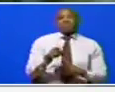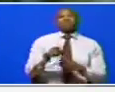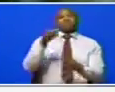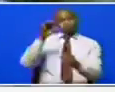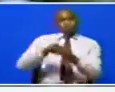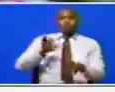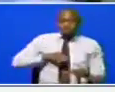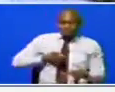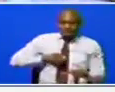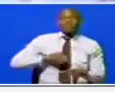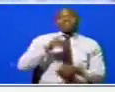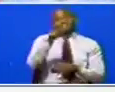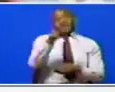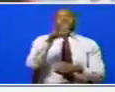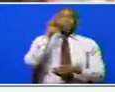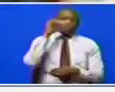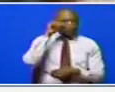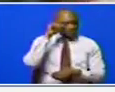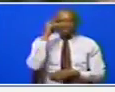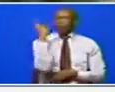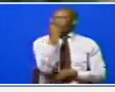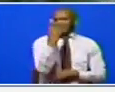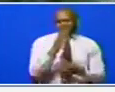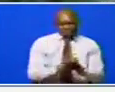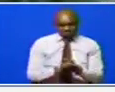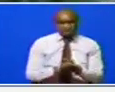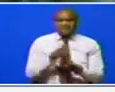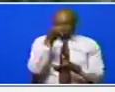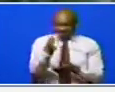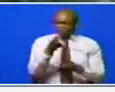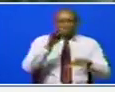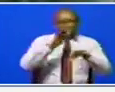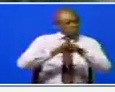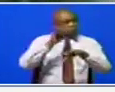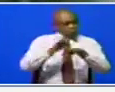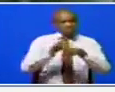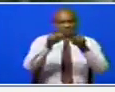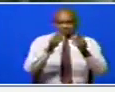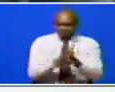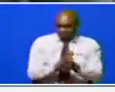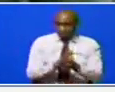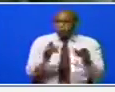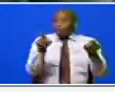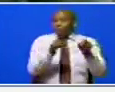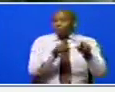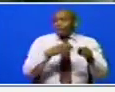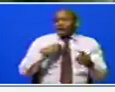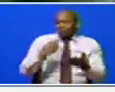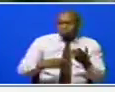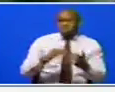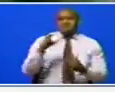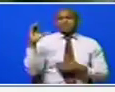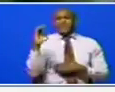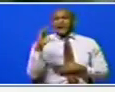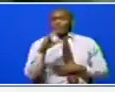woman member of parliament, at least here in Mombasa, and therefore quite colorful at that particular juncture. And also, we also had Changamwe